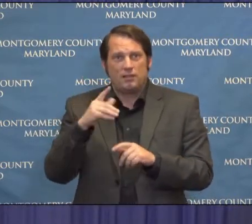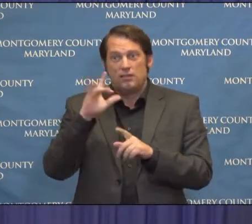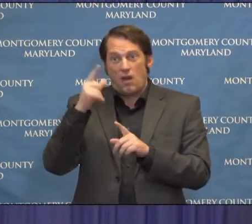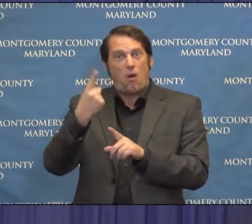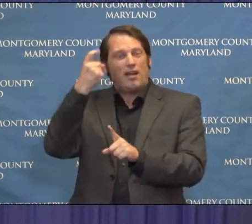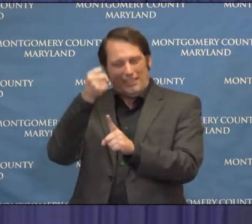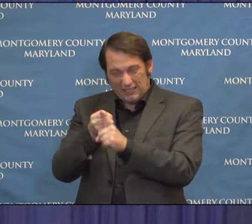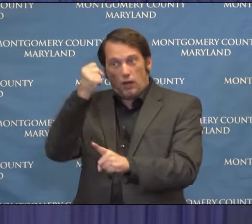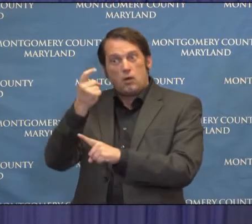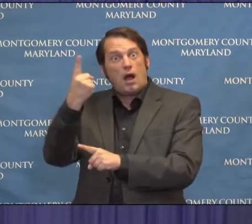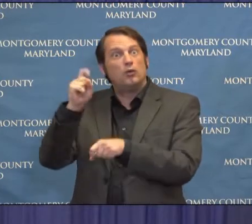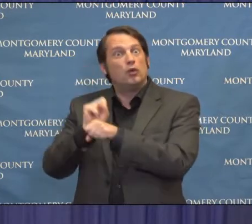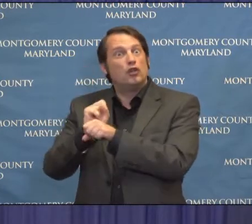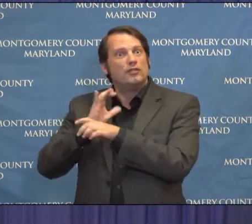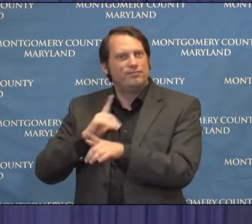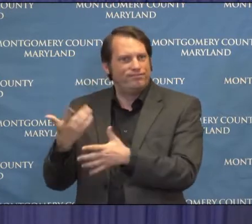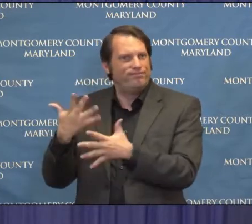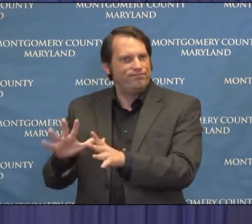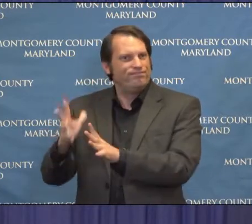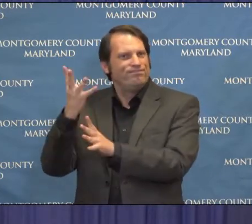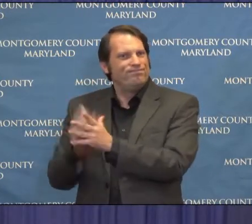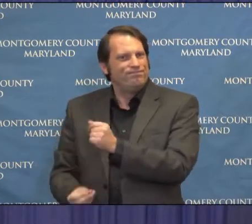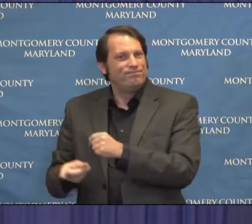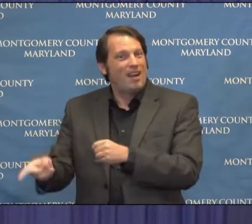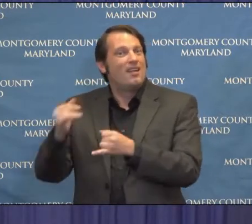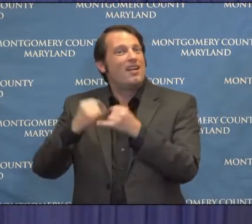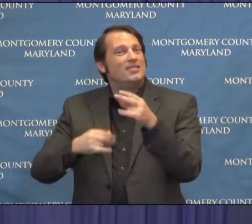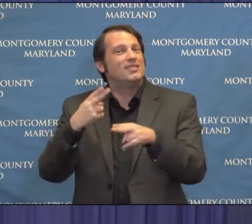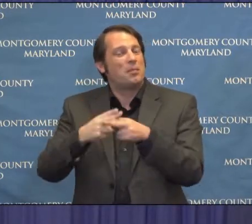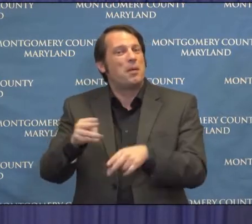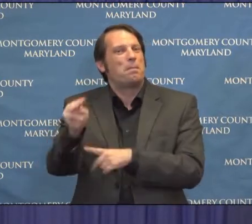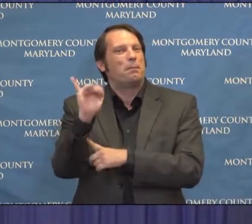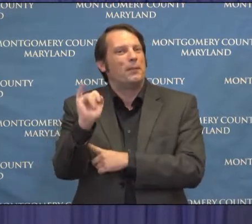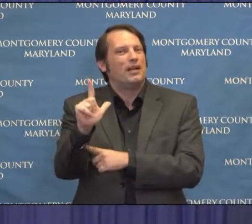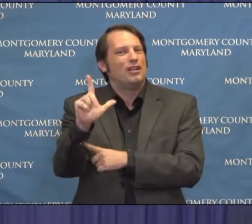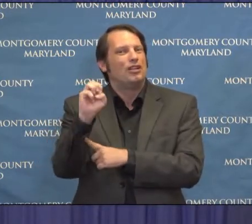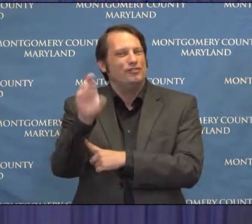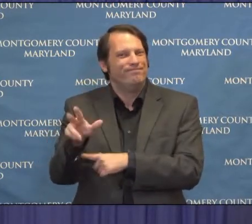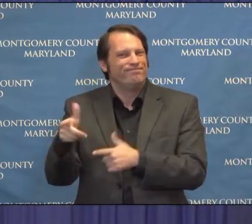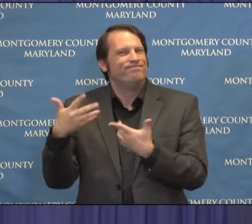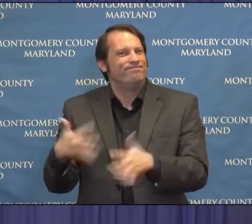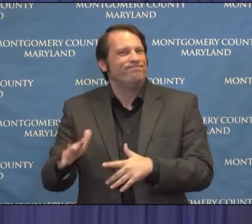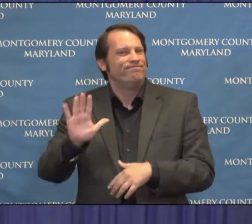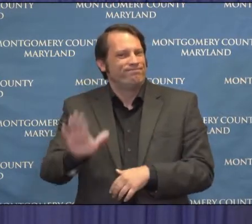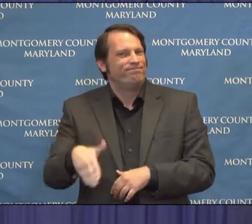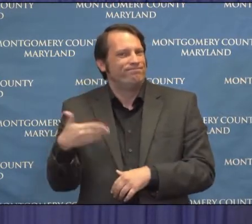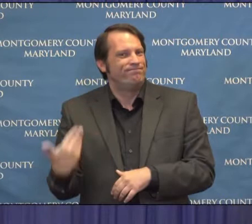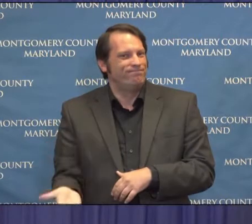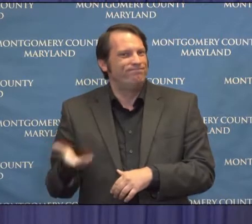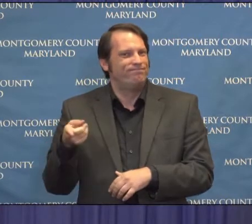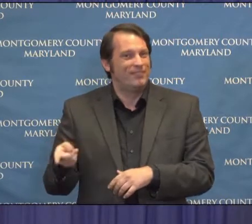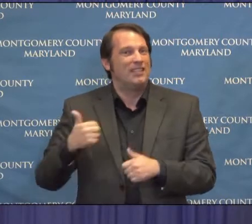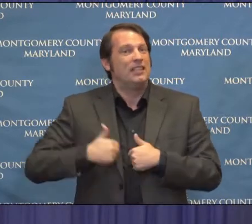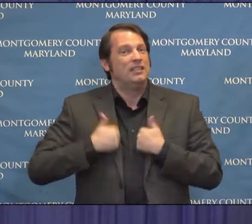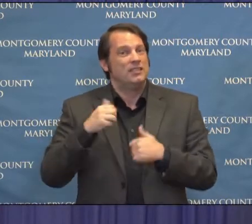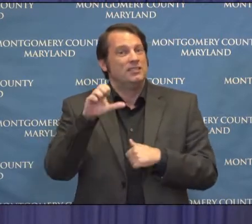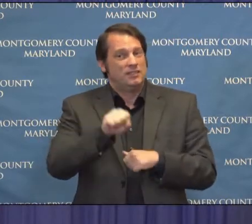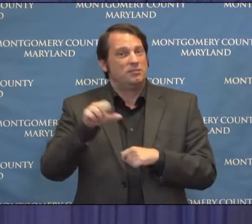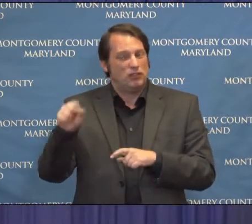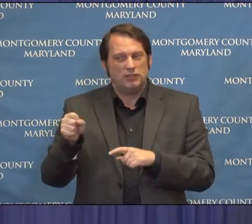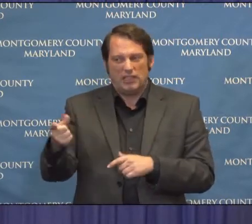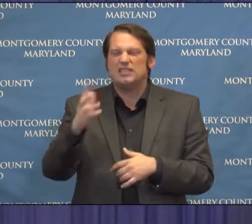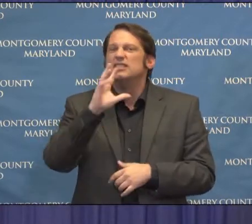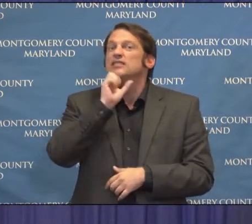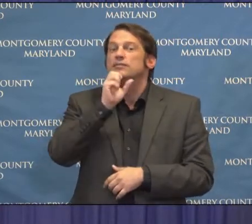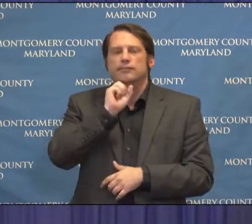Ride-On bus depot in Silver Spring, was 60 years old. He leaves a wife and two adult